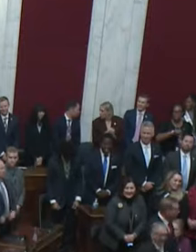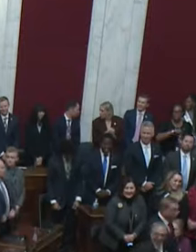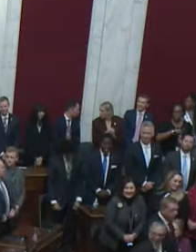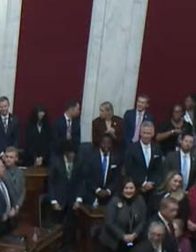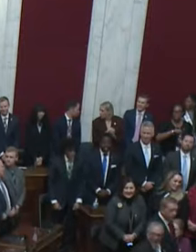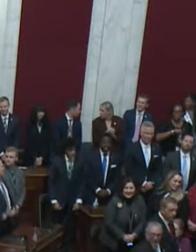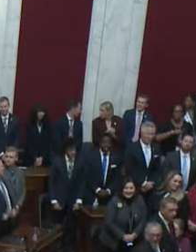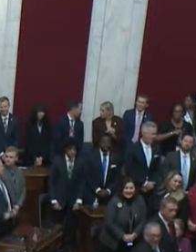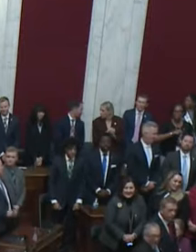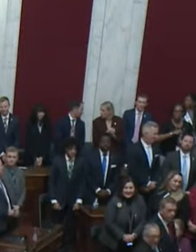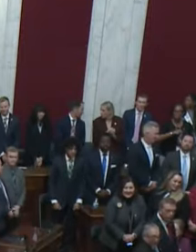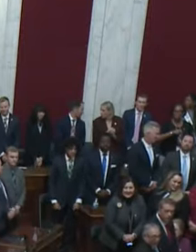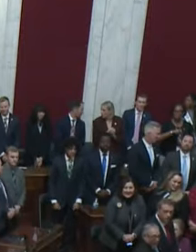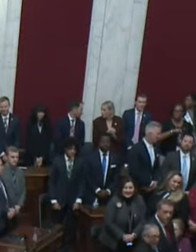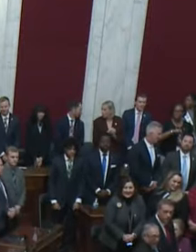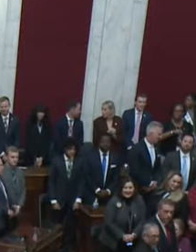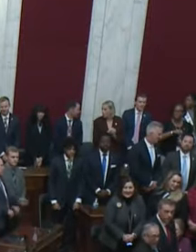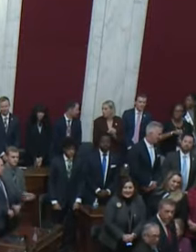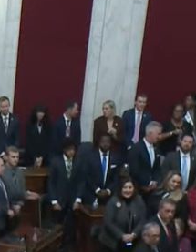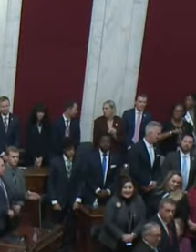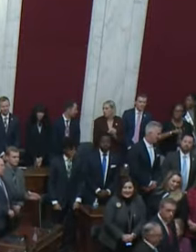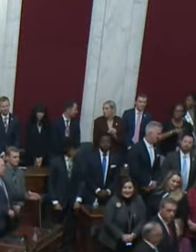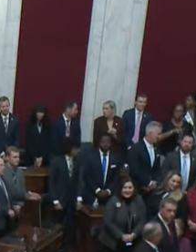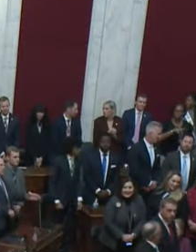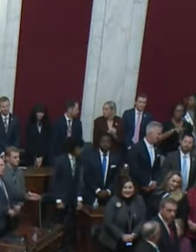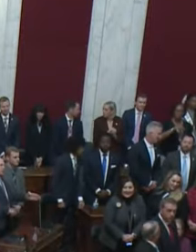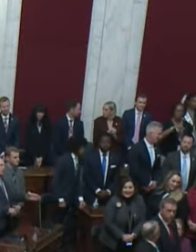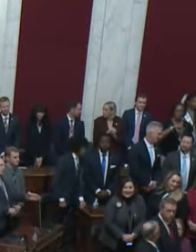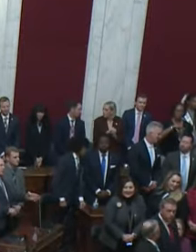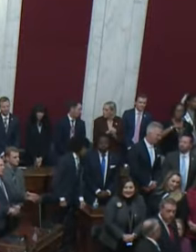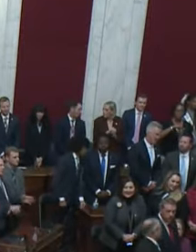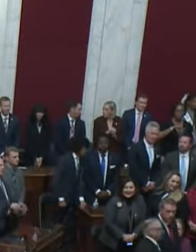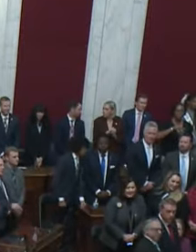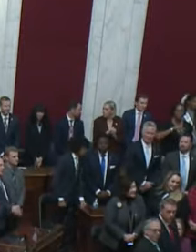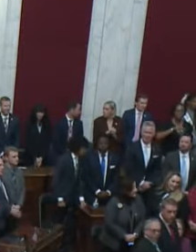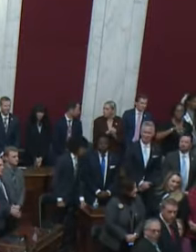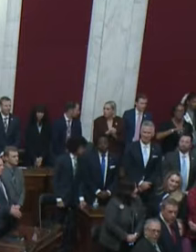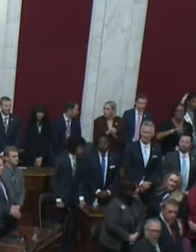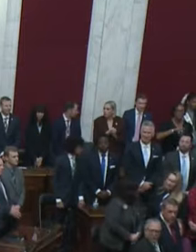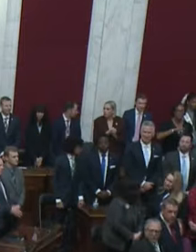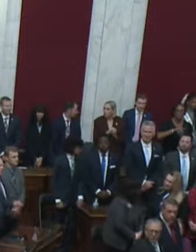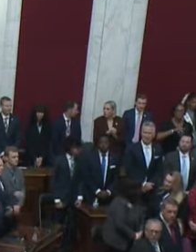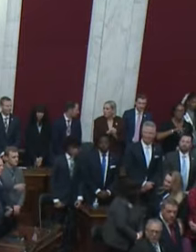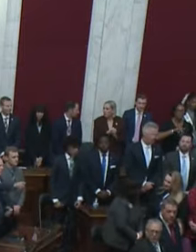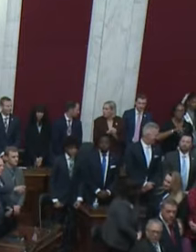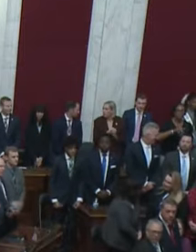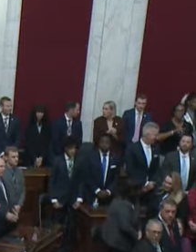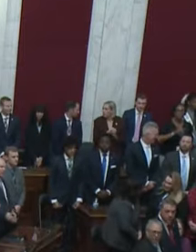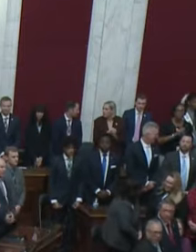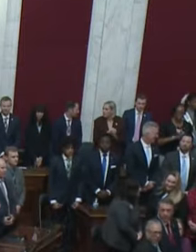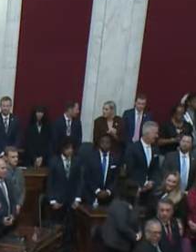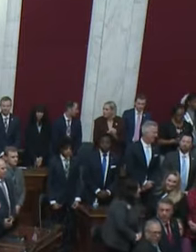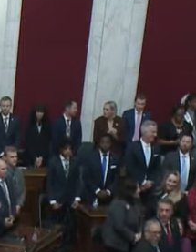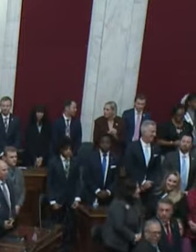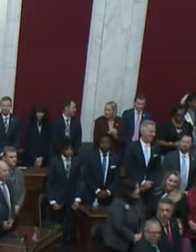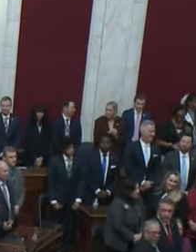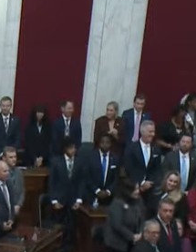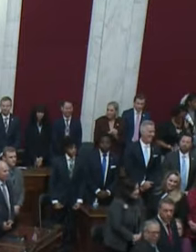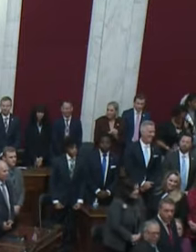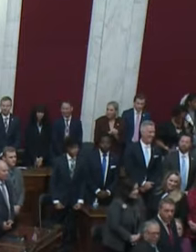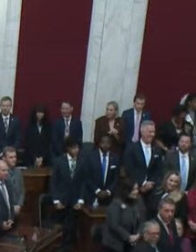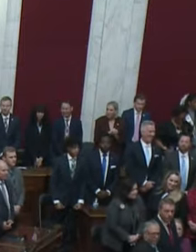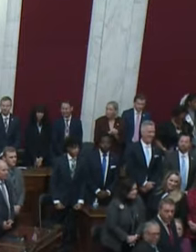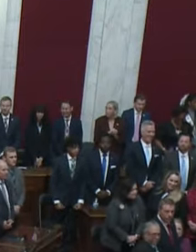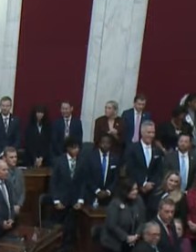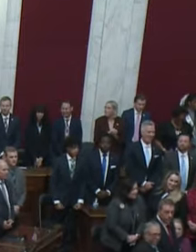just had no other choice. And today, Justice threw his hat into the ring and officially filed